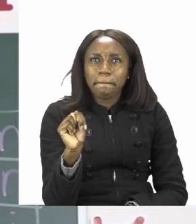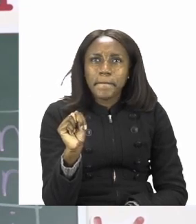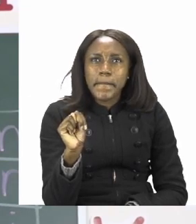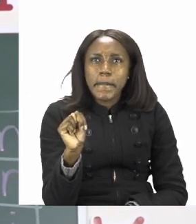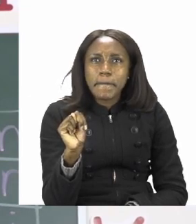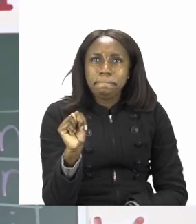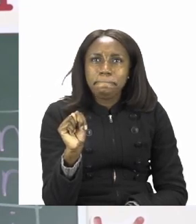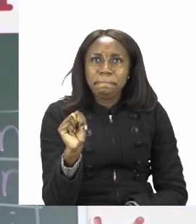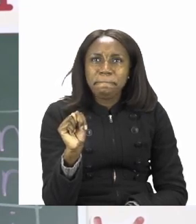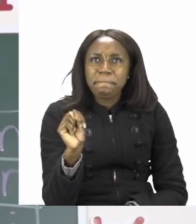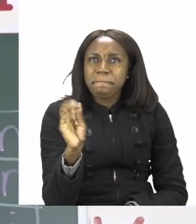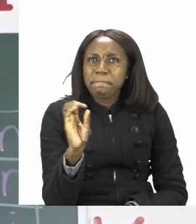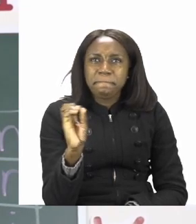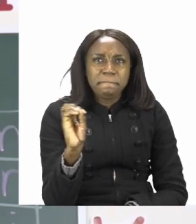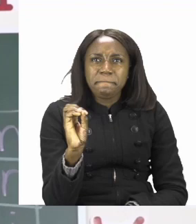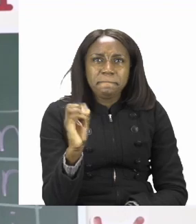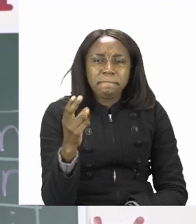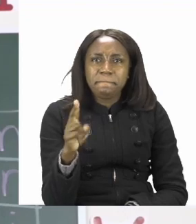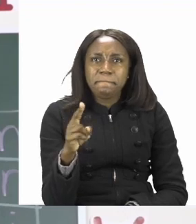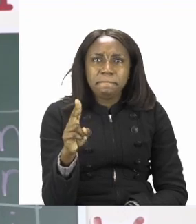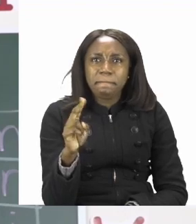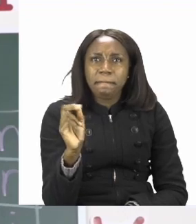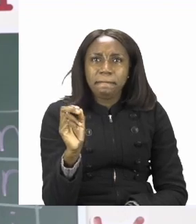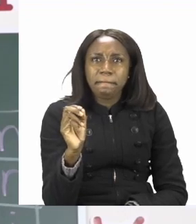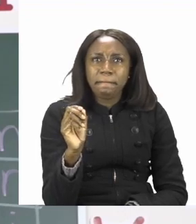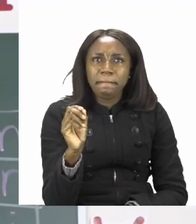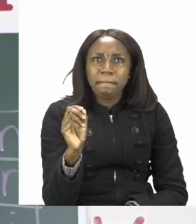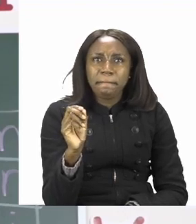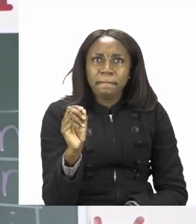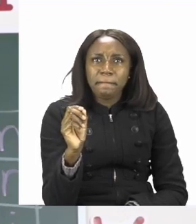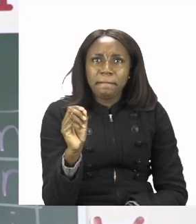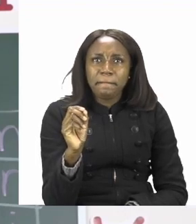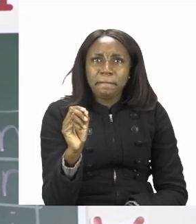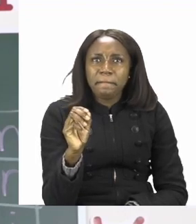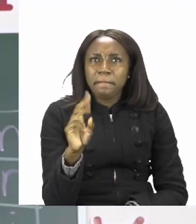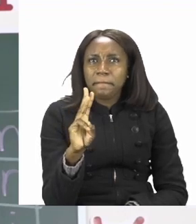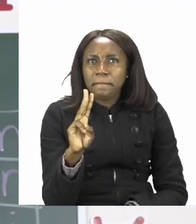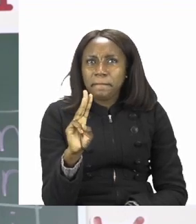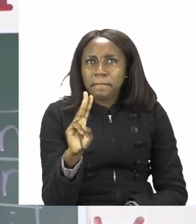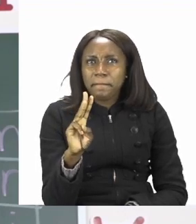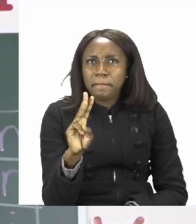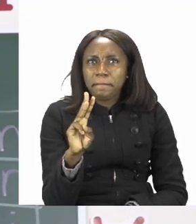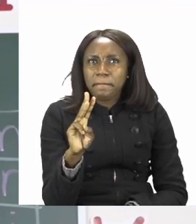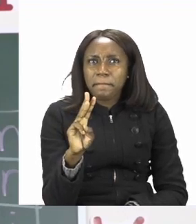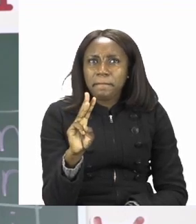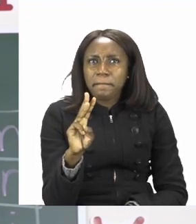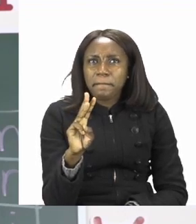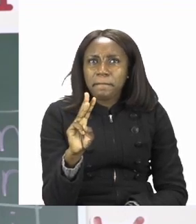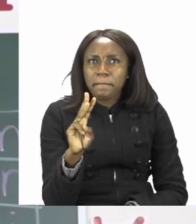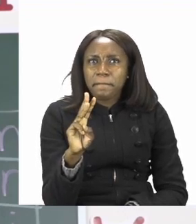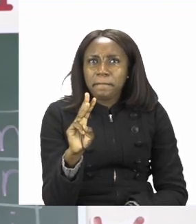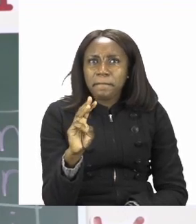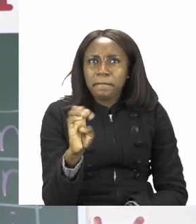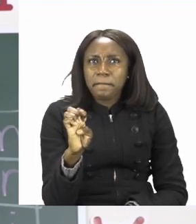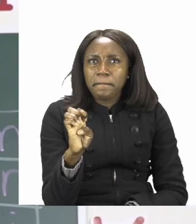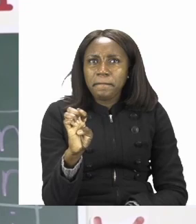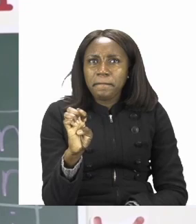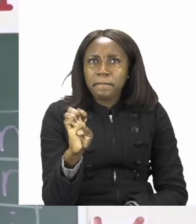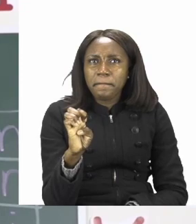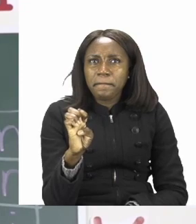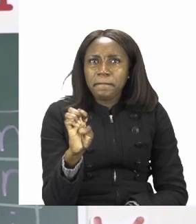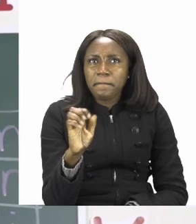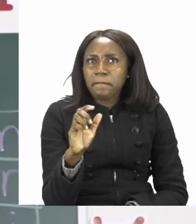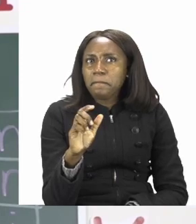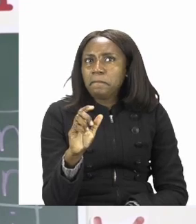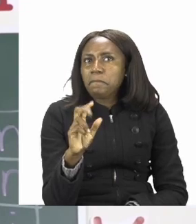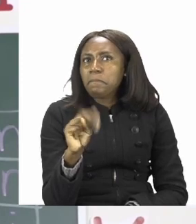So this is not the W we are looking for. Even on the other side, we have a W, an E, but there's